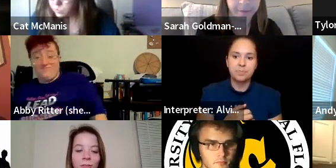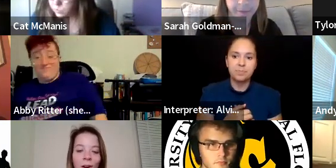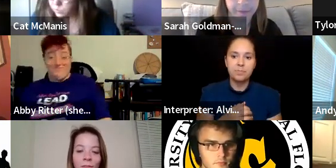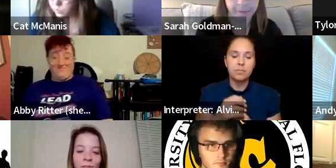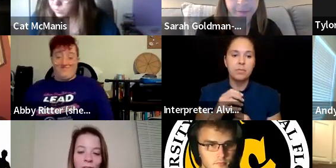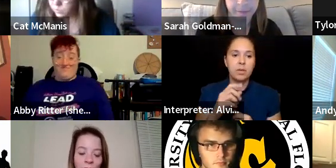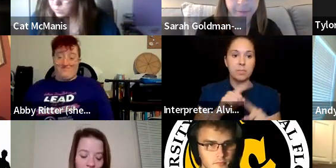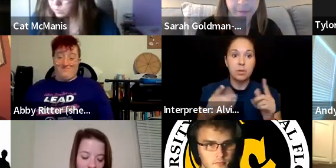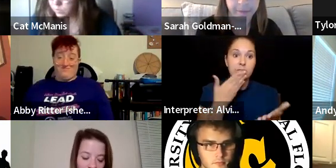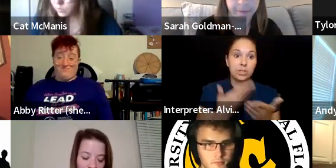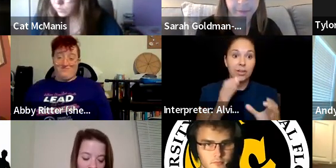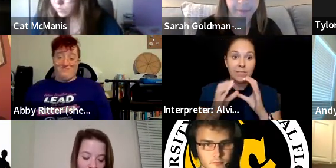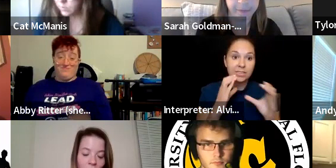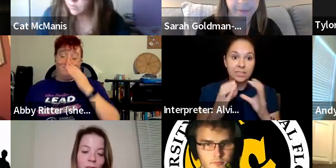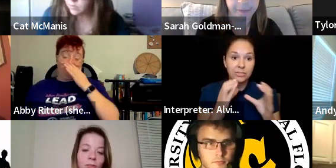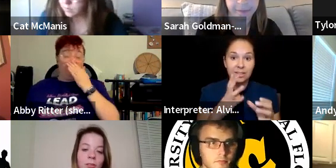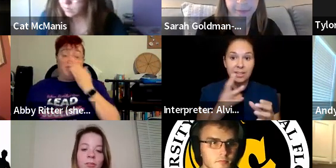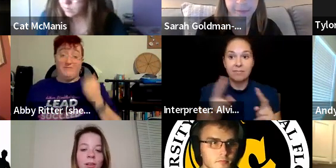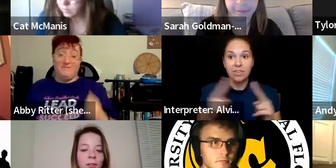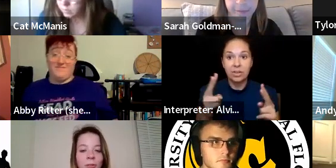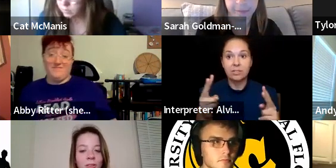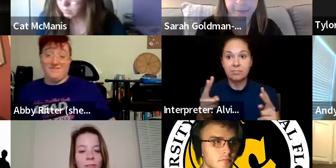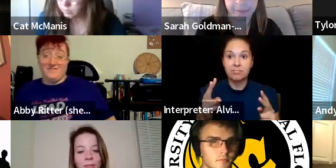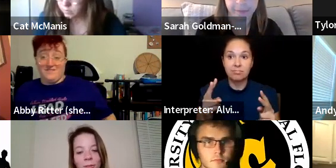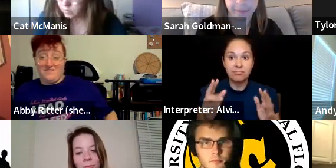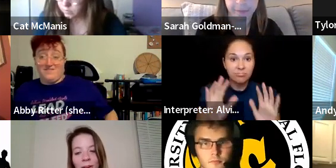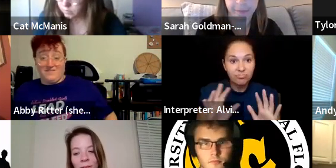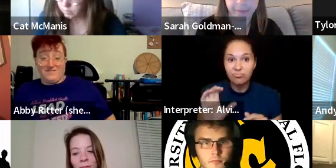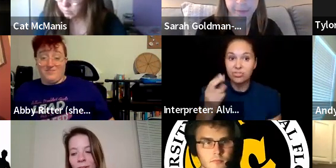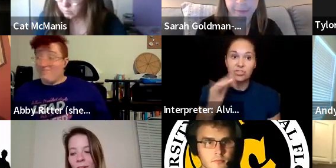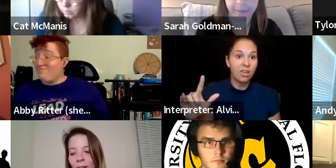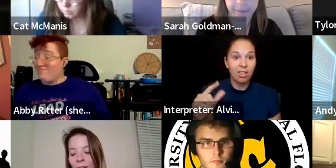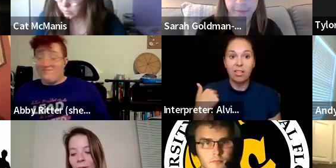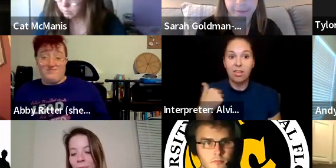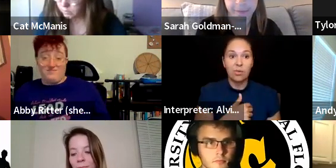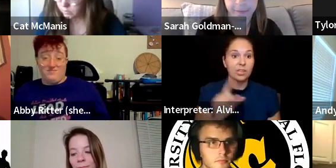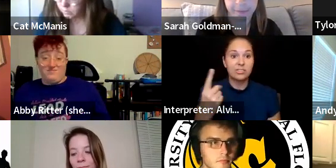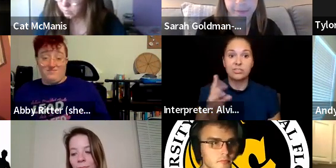good conversation and very chilled, and we just talked about